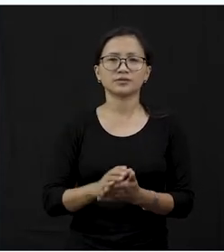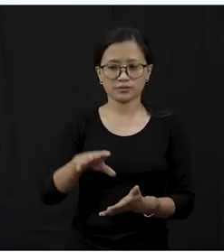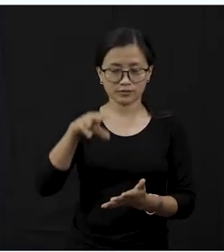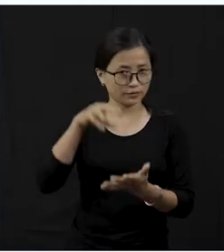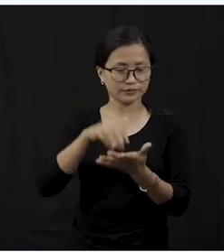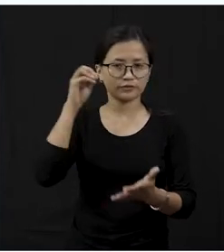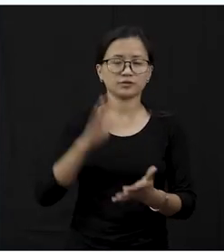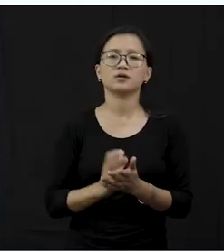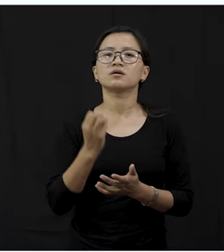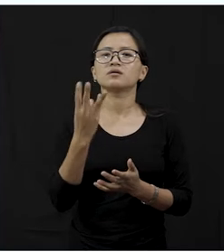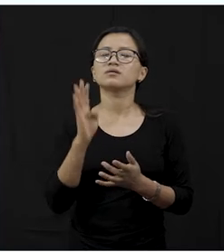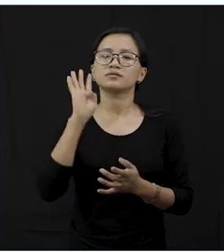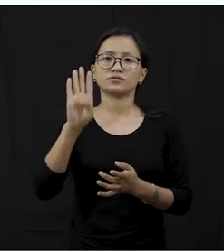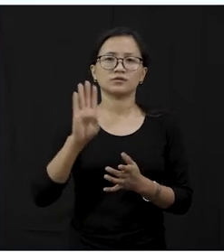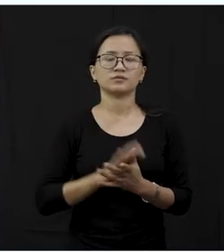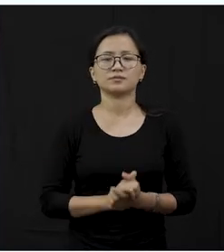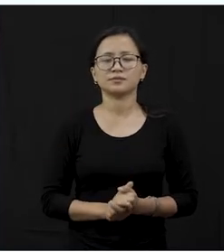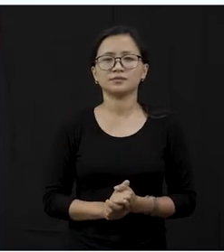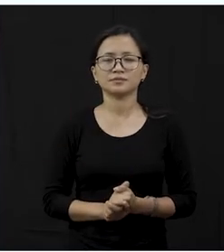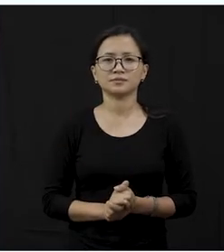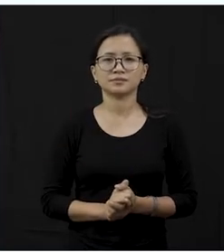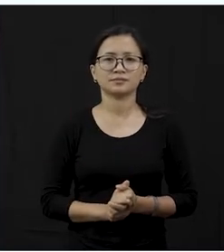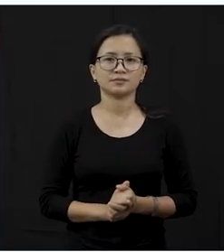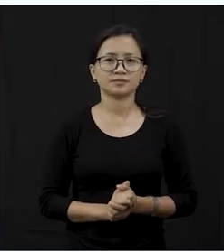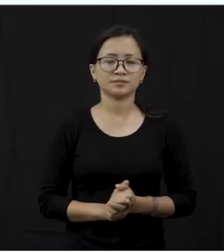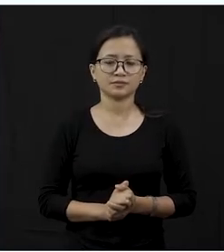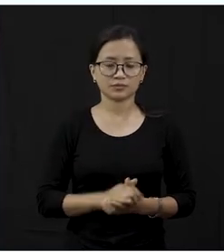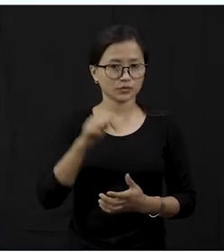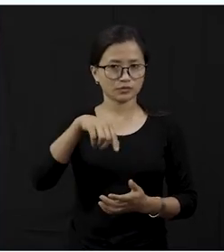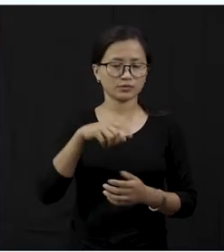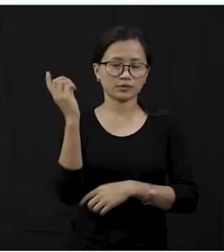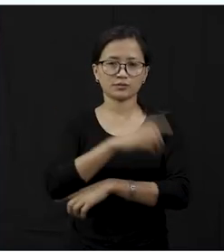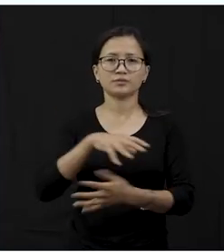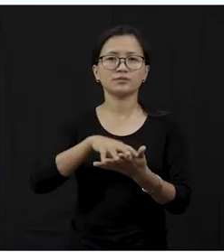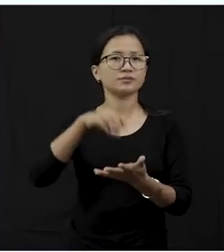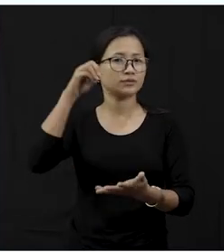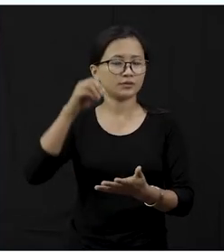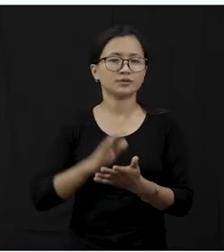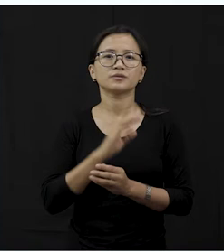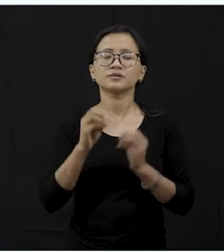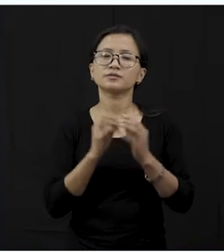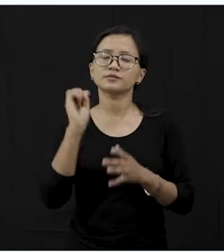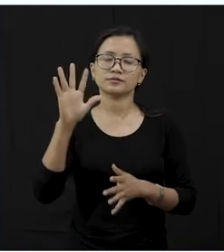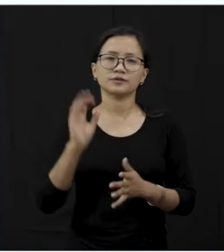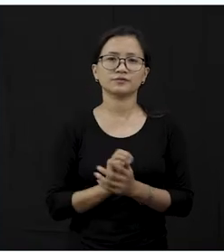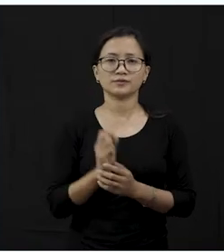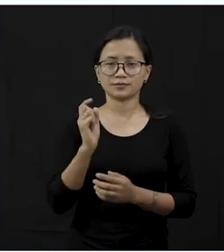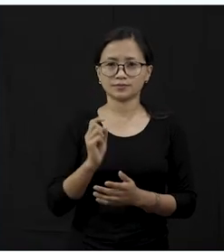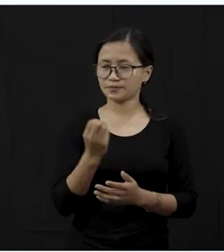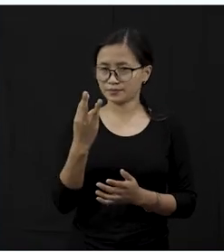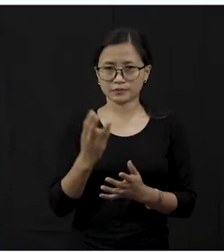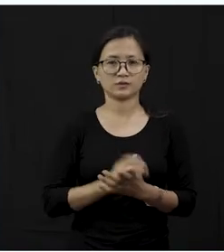the numbers up to 4 digits. So today we will learn about numbers up to 5 digits.